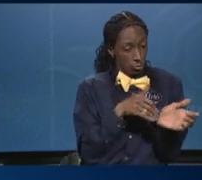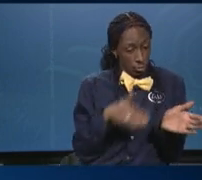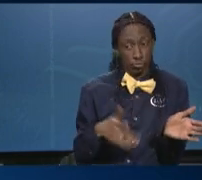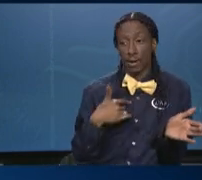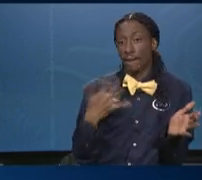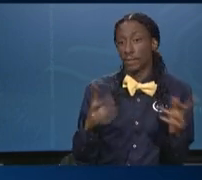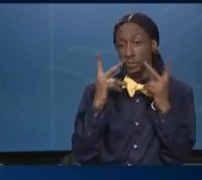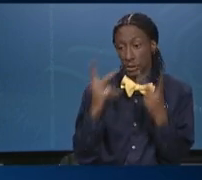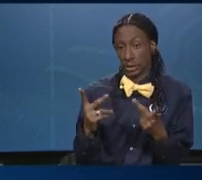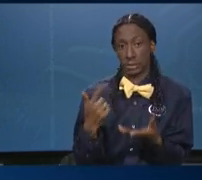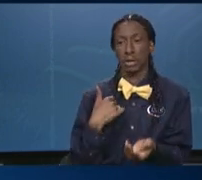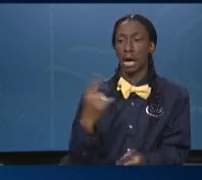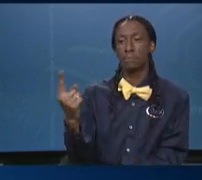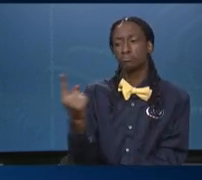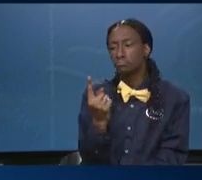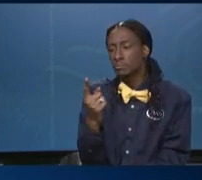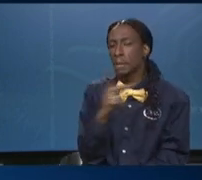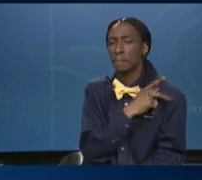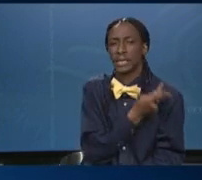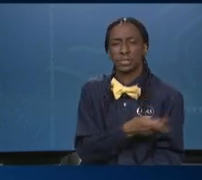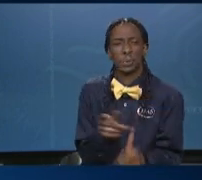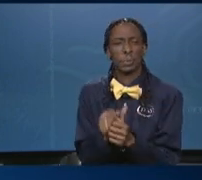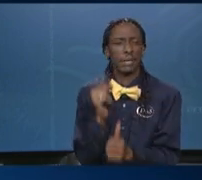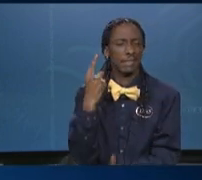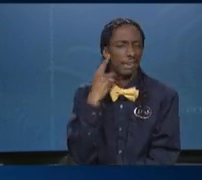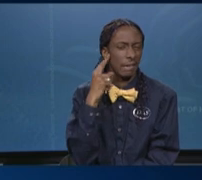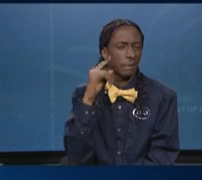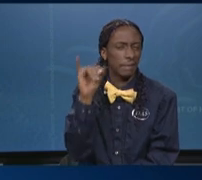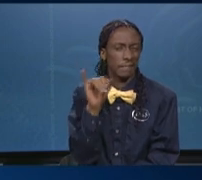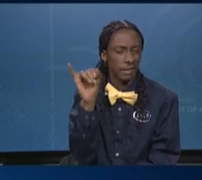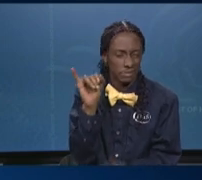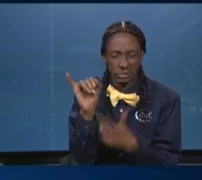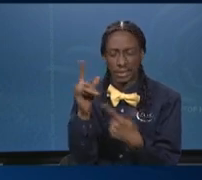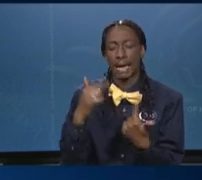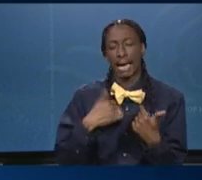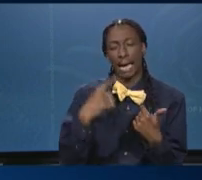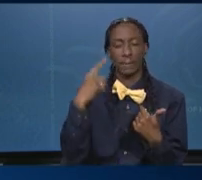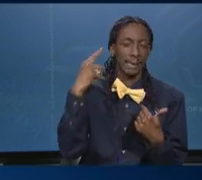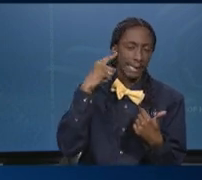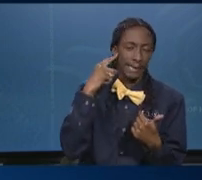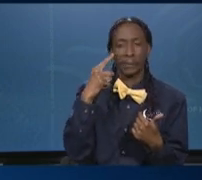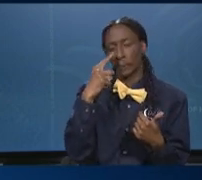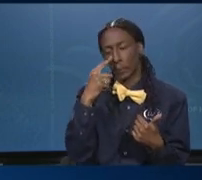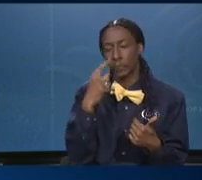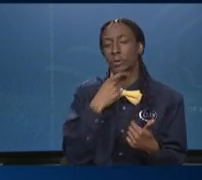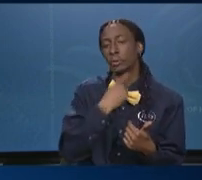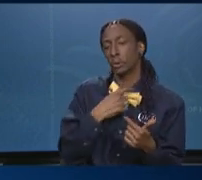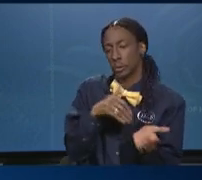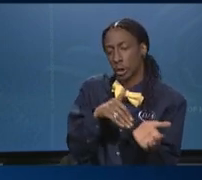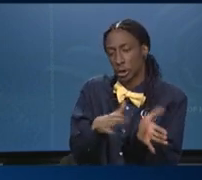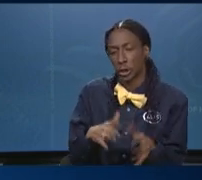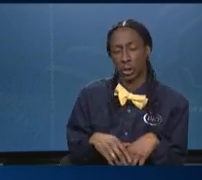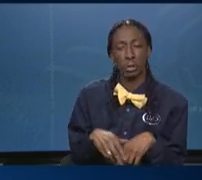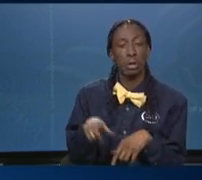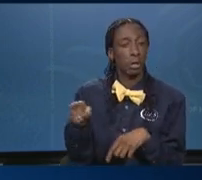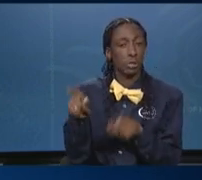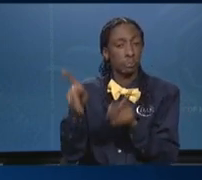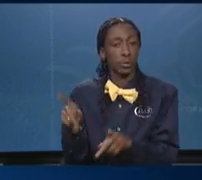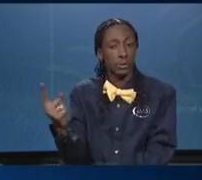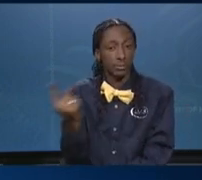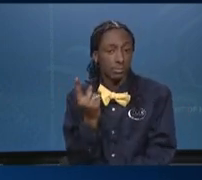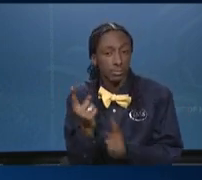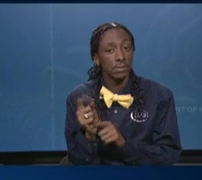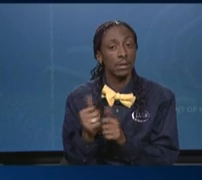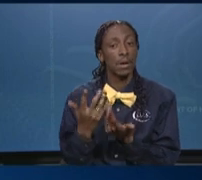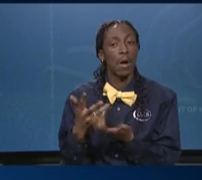I had a patient who had an ear infection that wouldn't go away, I'm an ear, nose, and throat doctor, literally Medicare, person with Medicare, on